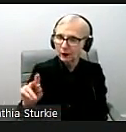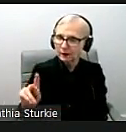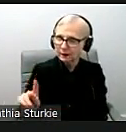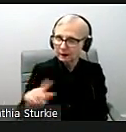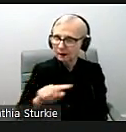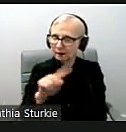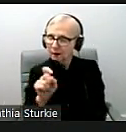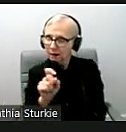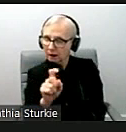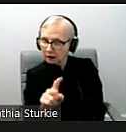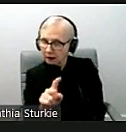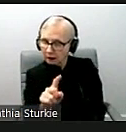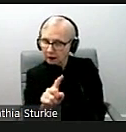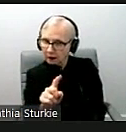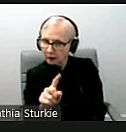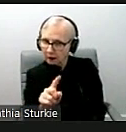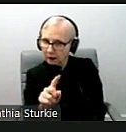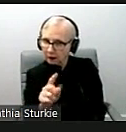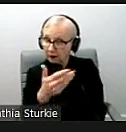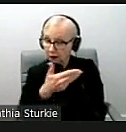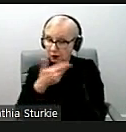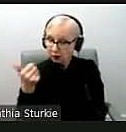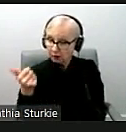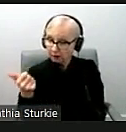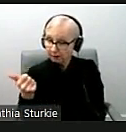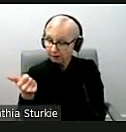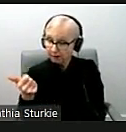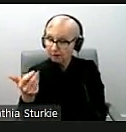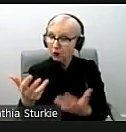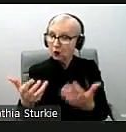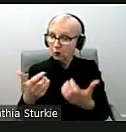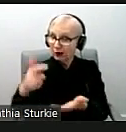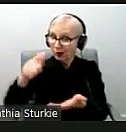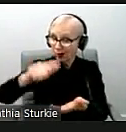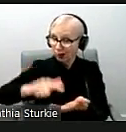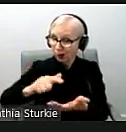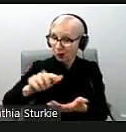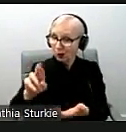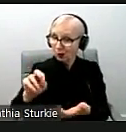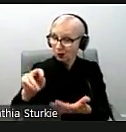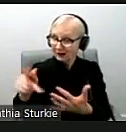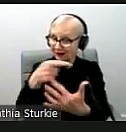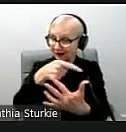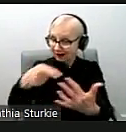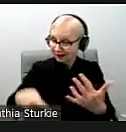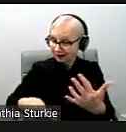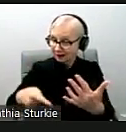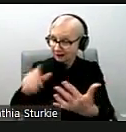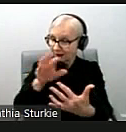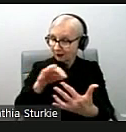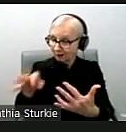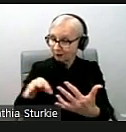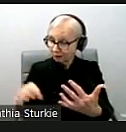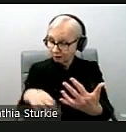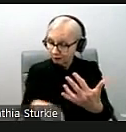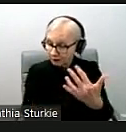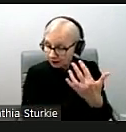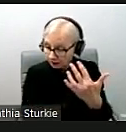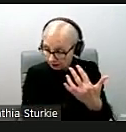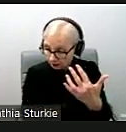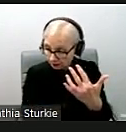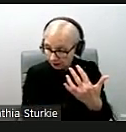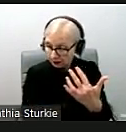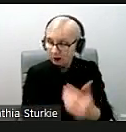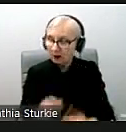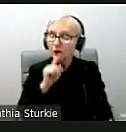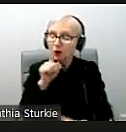Are those the just general, if you want to lower your risk, here are some options versus, or these things that you're